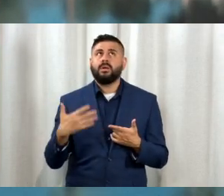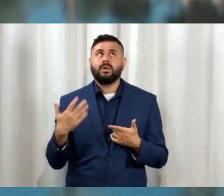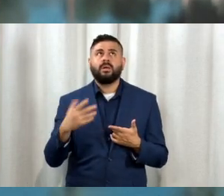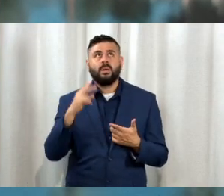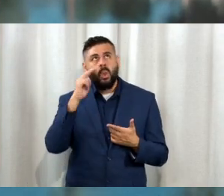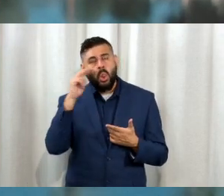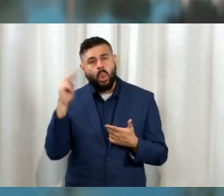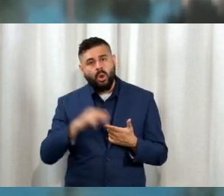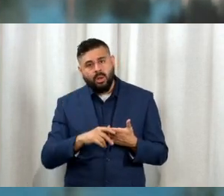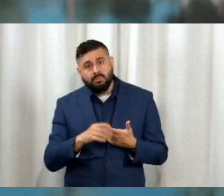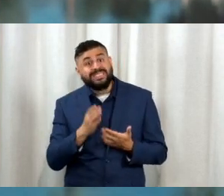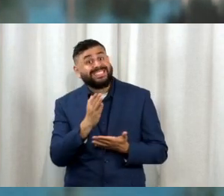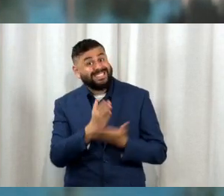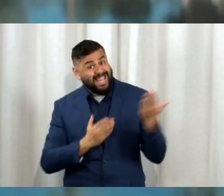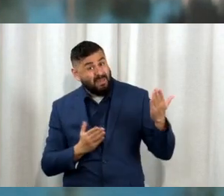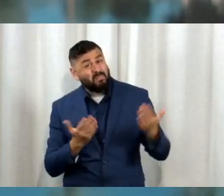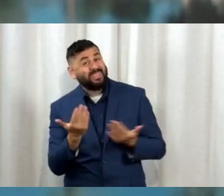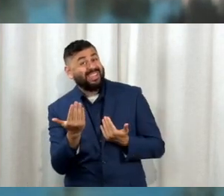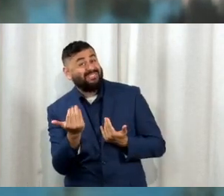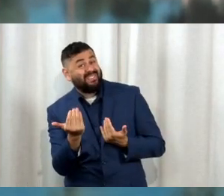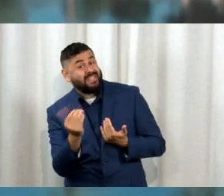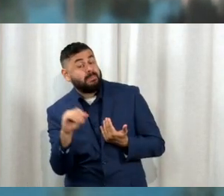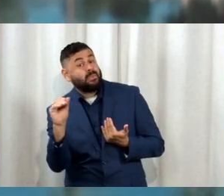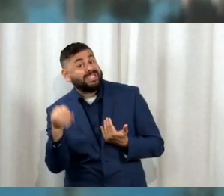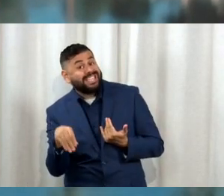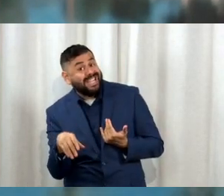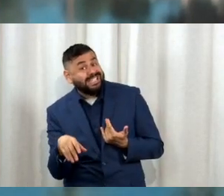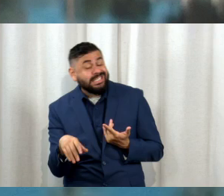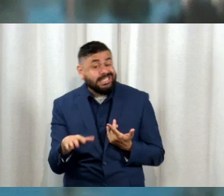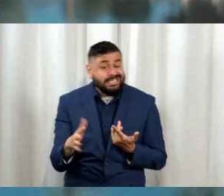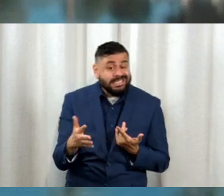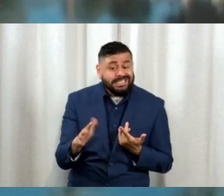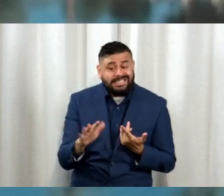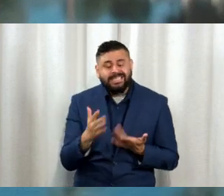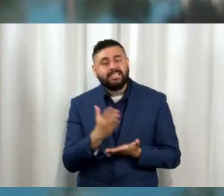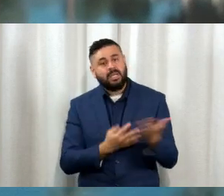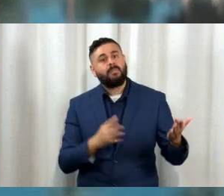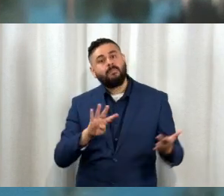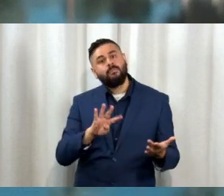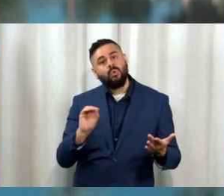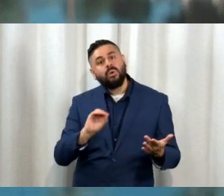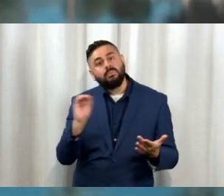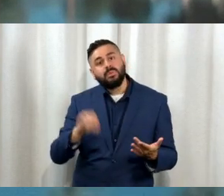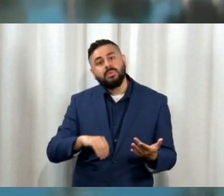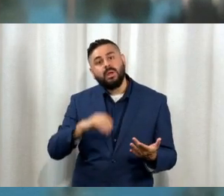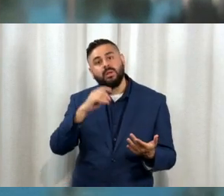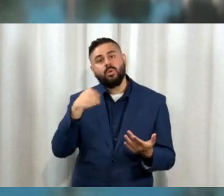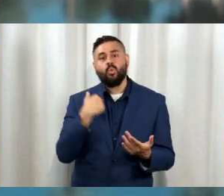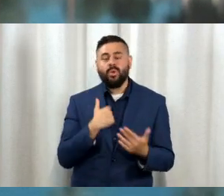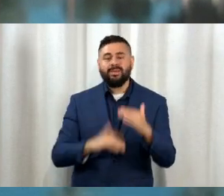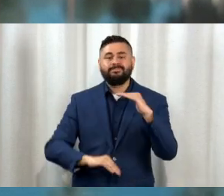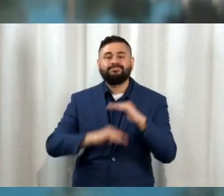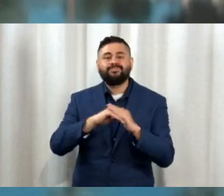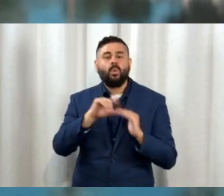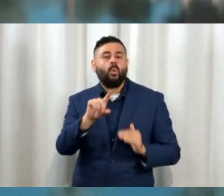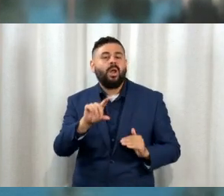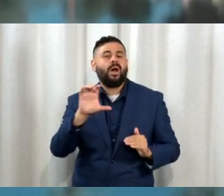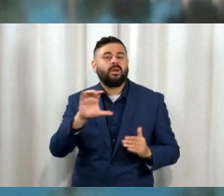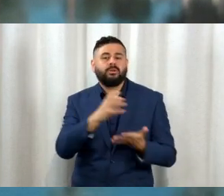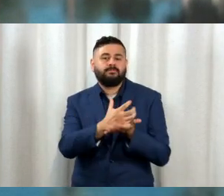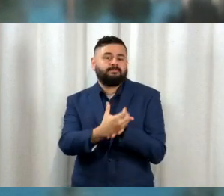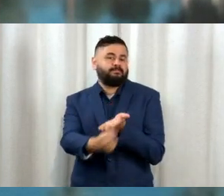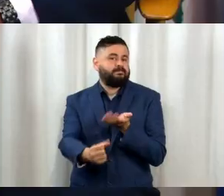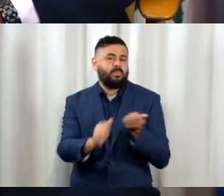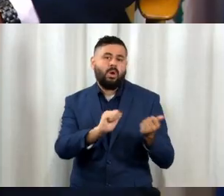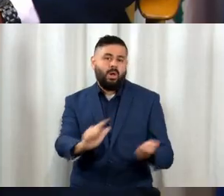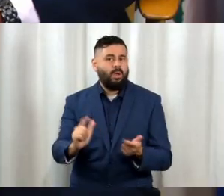list, are, some are at the 15% range, some are more in the 40-50% range, and we're at 100, and that certainly has had a big impact here in